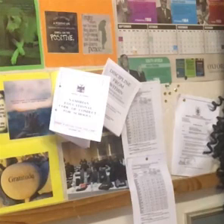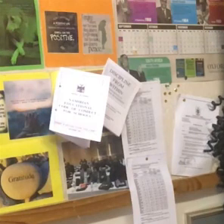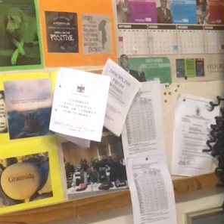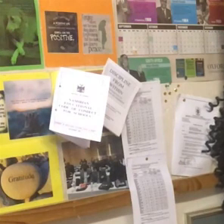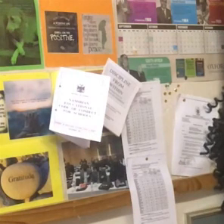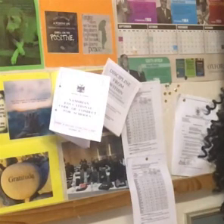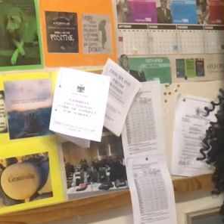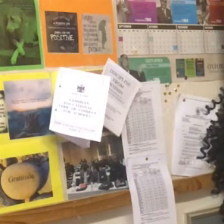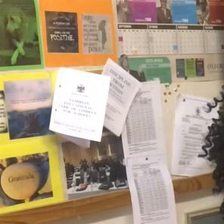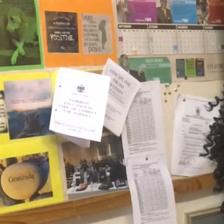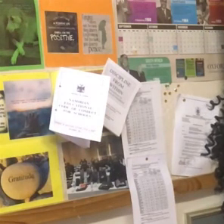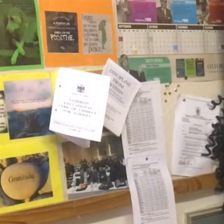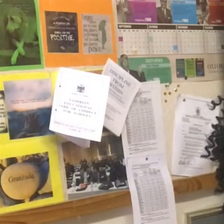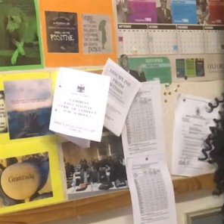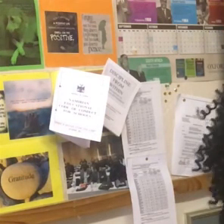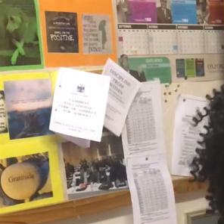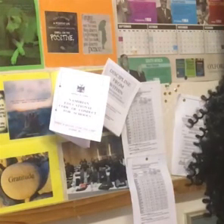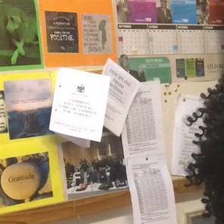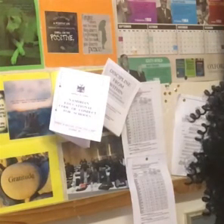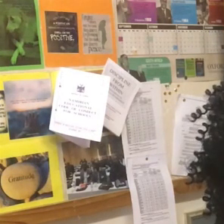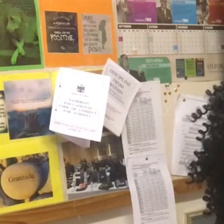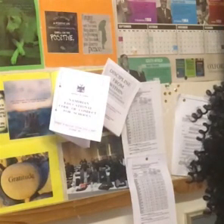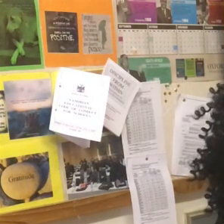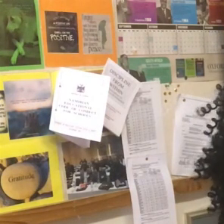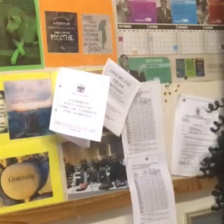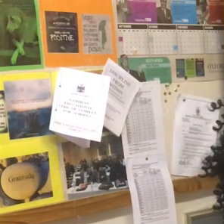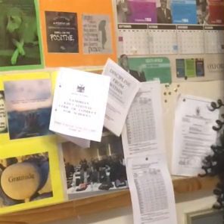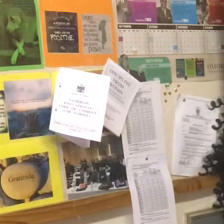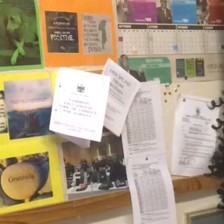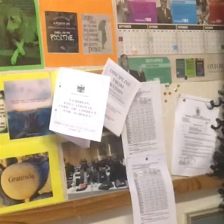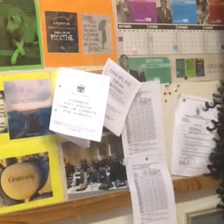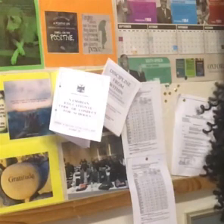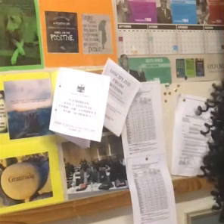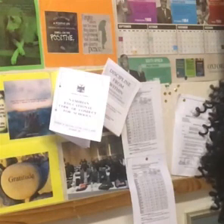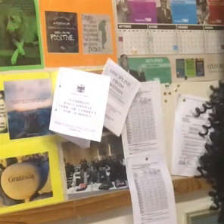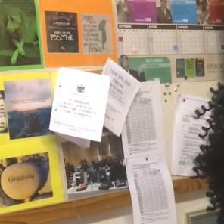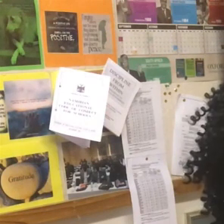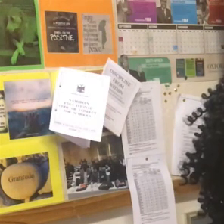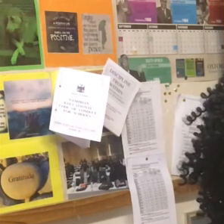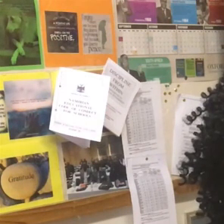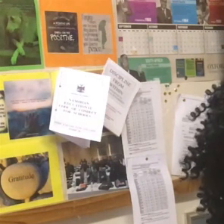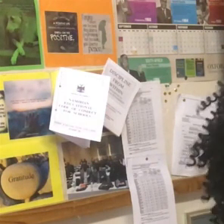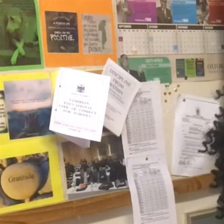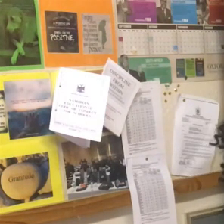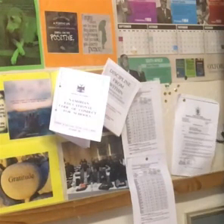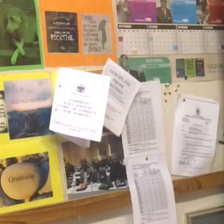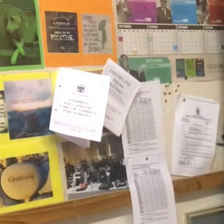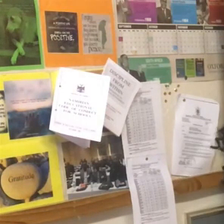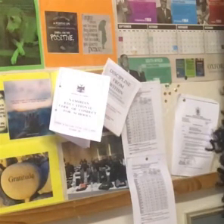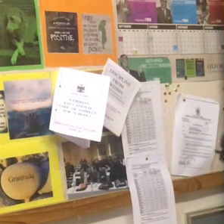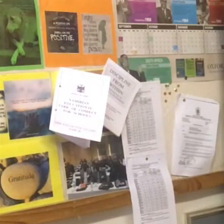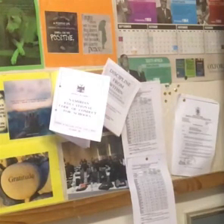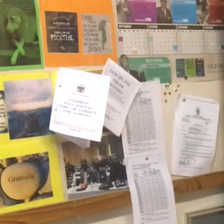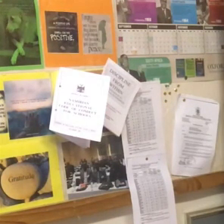transport. Some of them were already taken to the schools by our drivers. And then there are also teachers who are coming in from